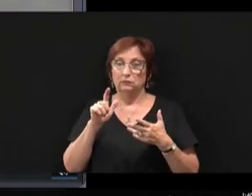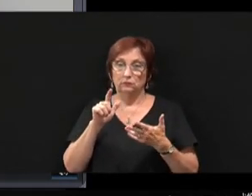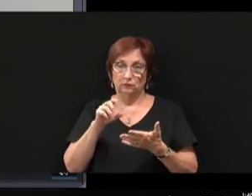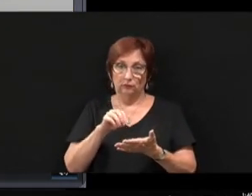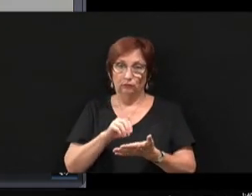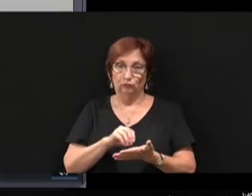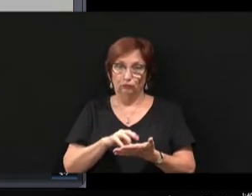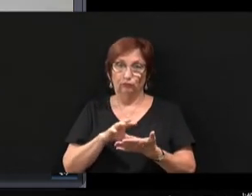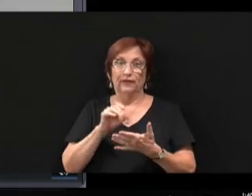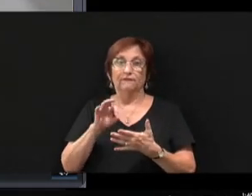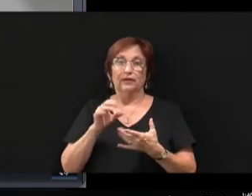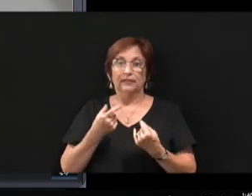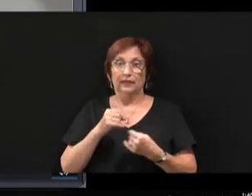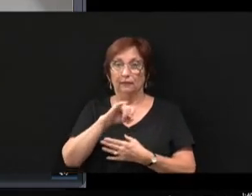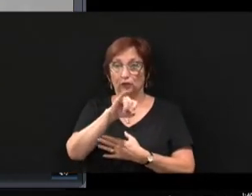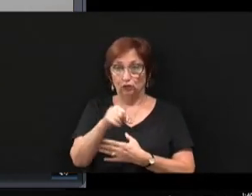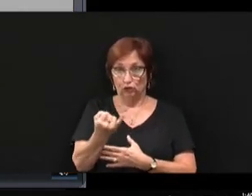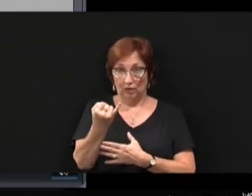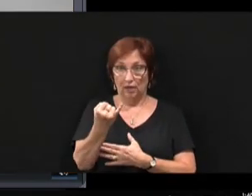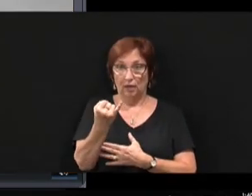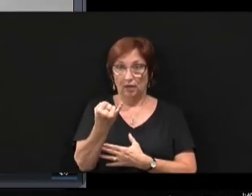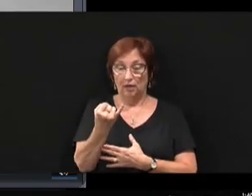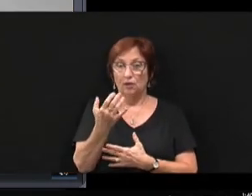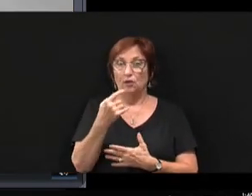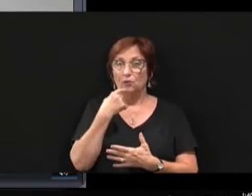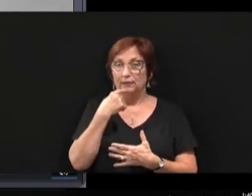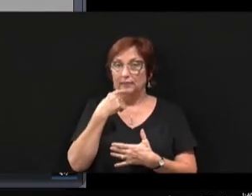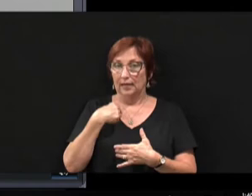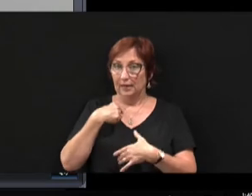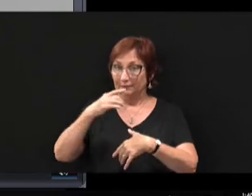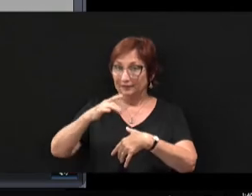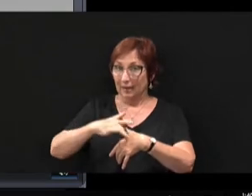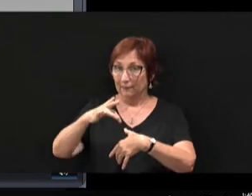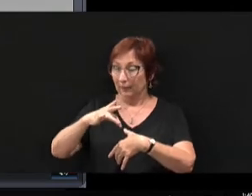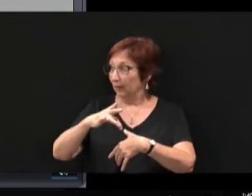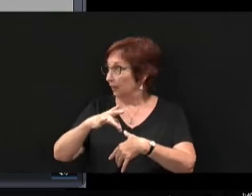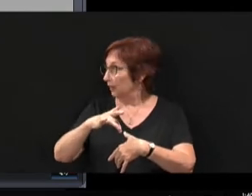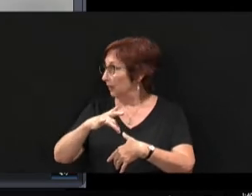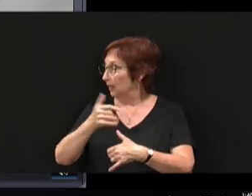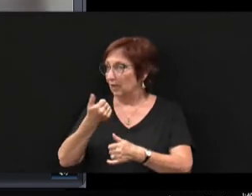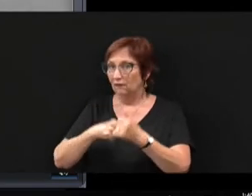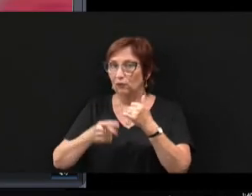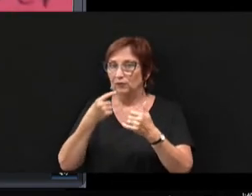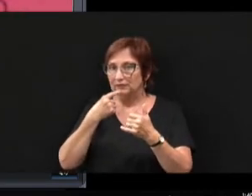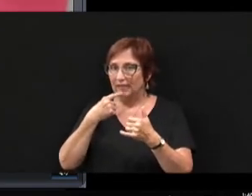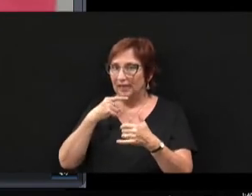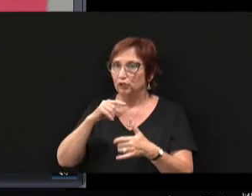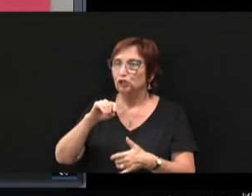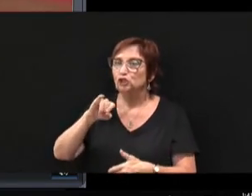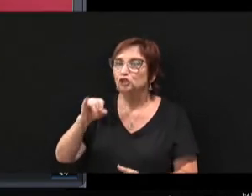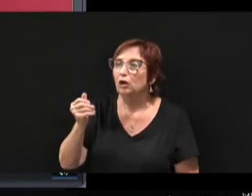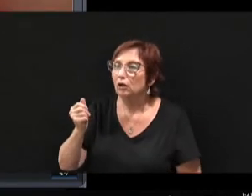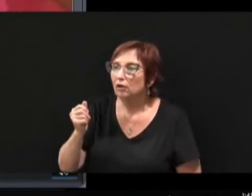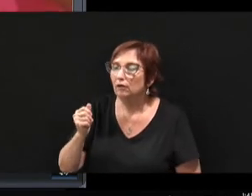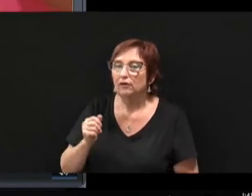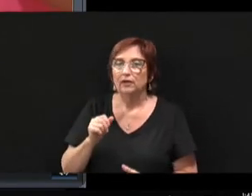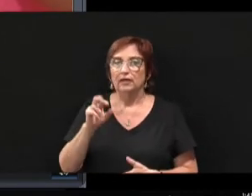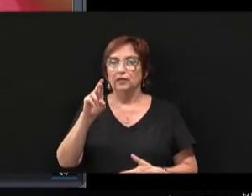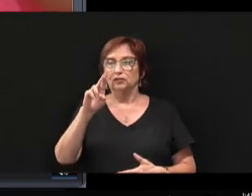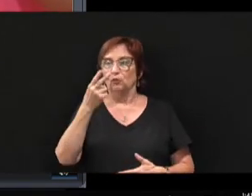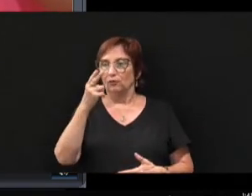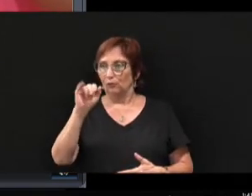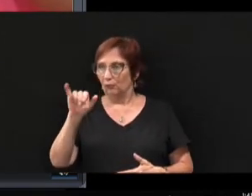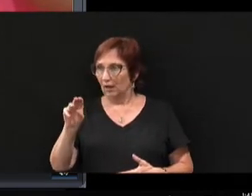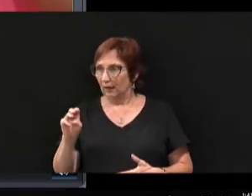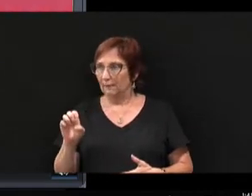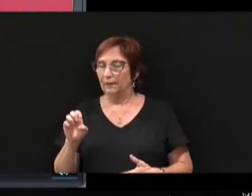if I did the J, we would say, I'm tapping, everybody say, J. And then the rhyme is, J is